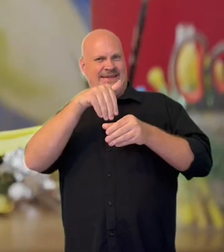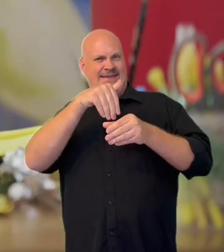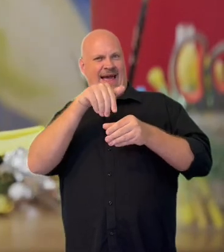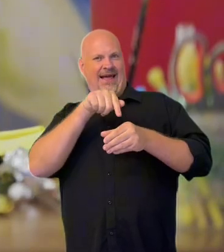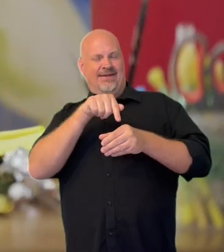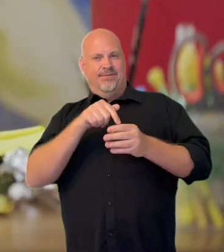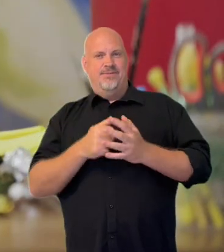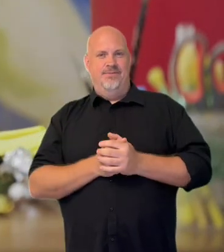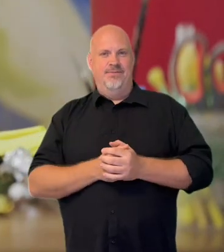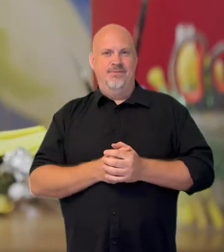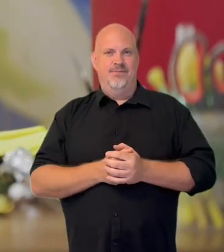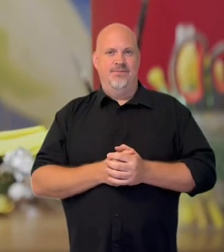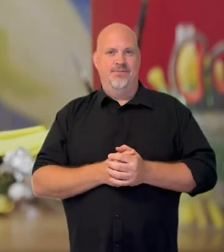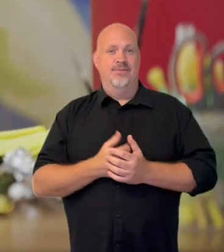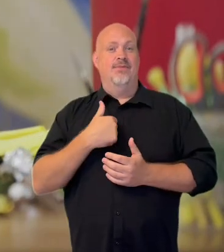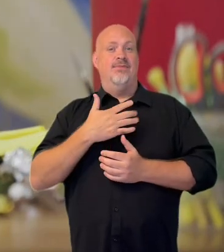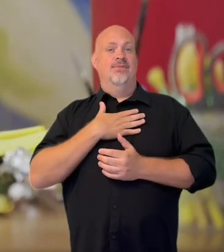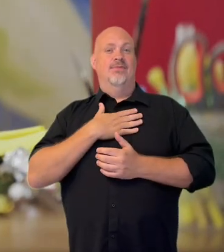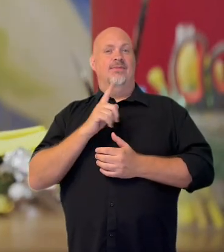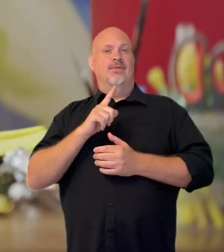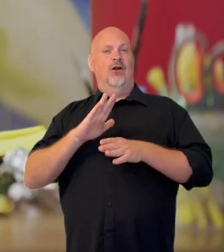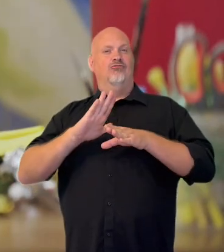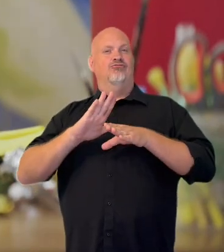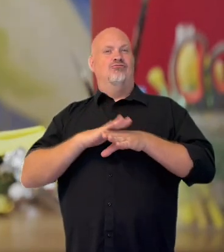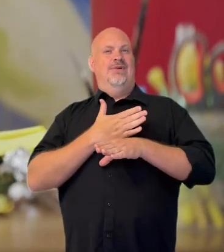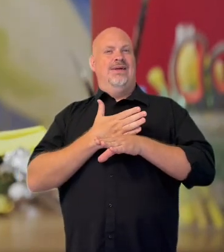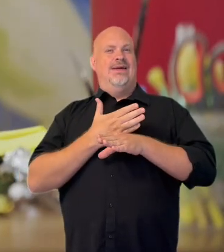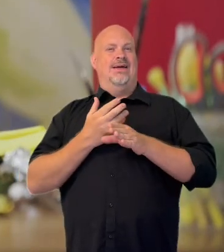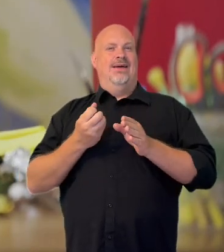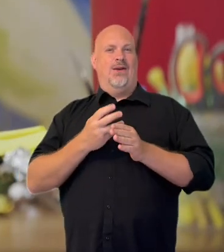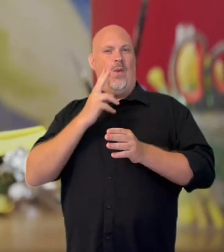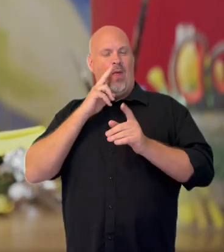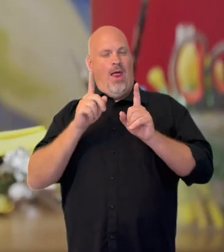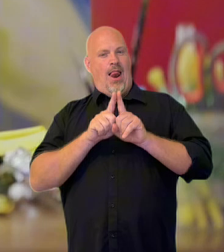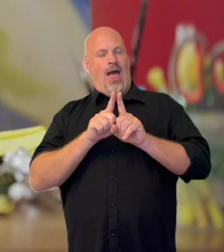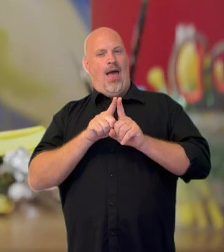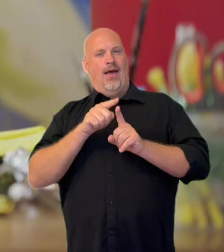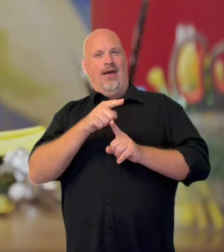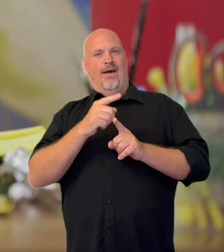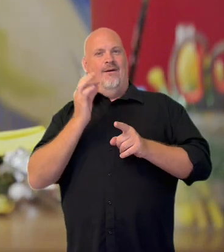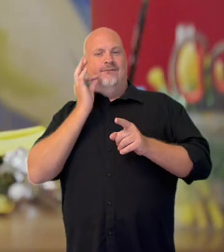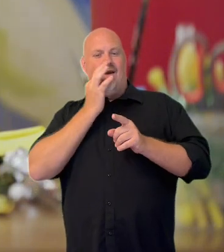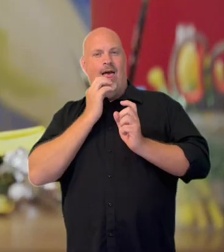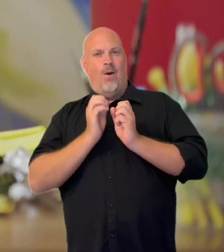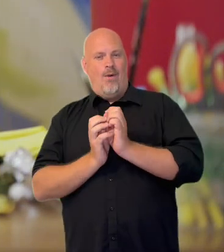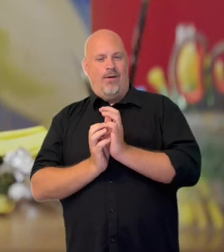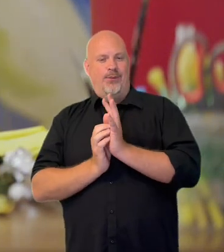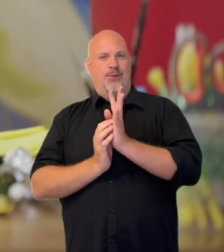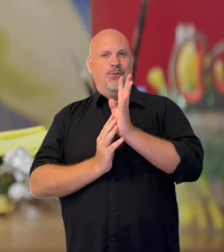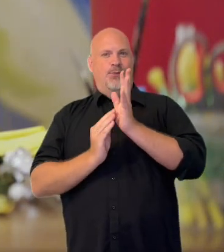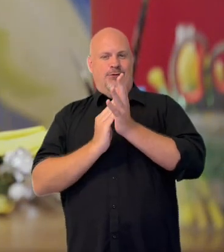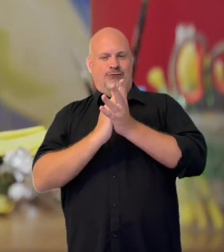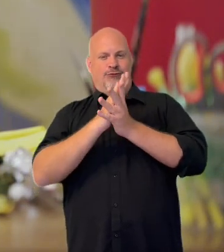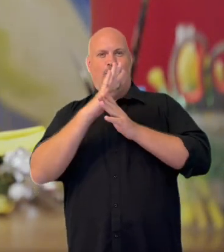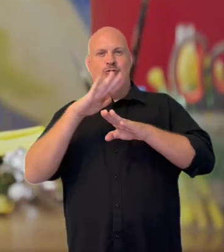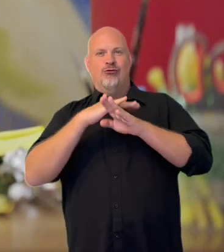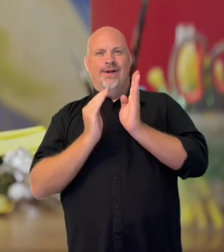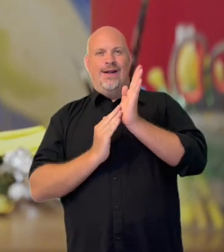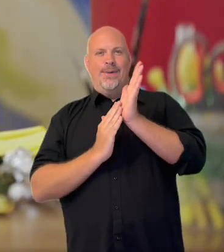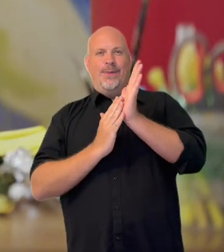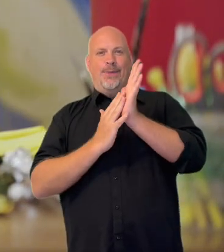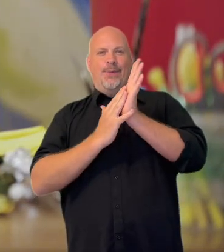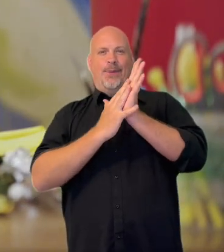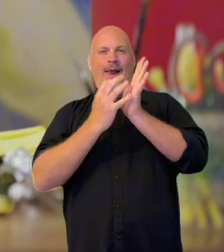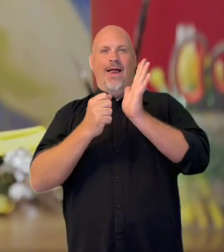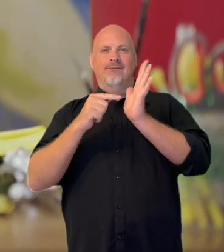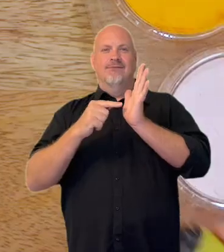for that, I usually just get a green pen or a green pencil, and I just do a nice